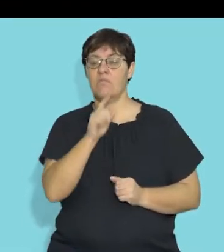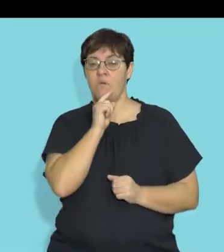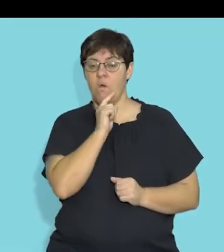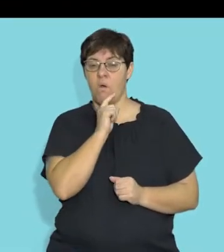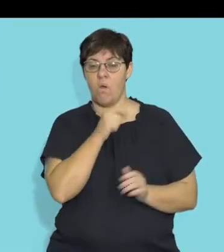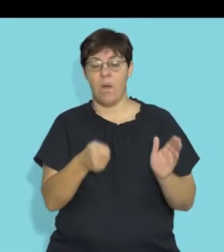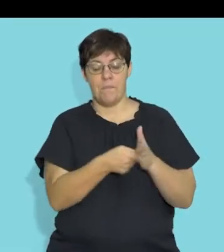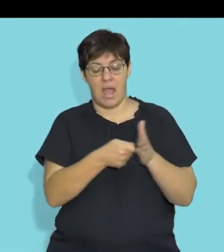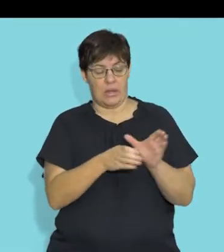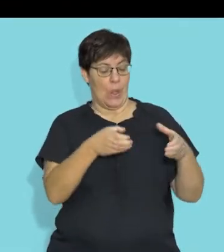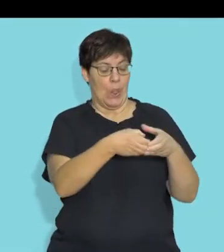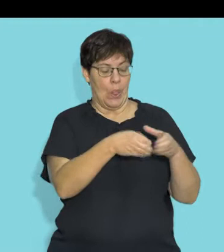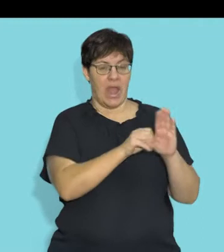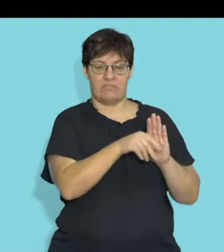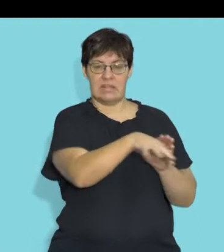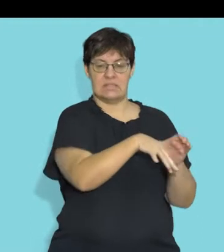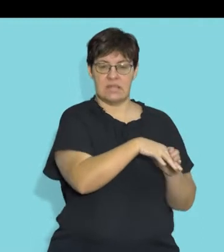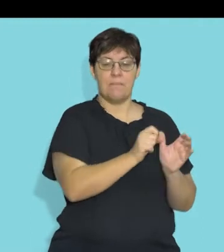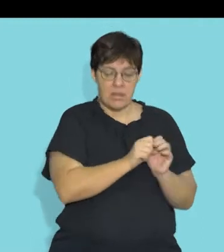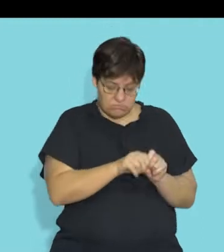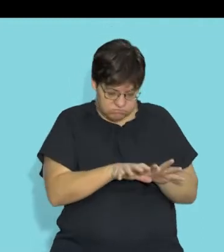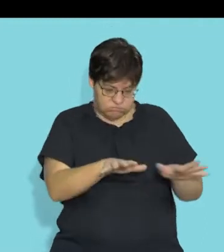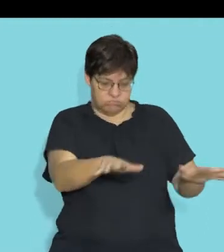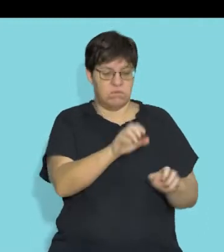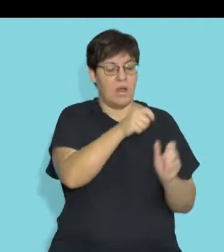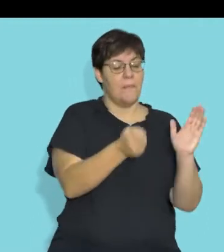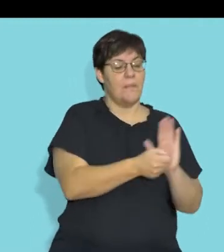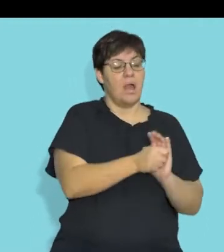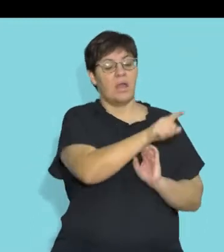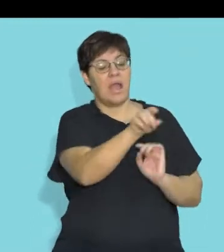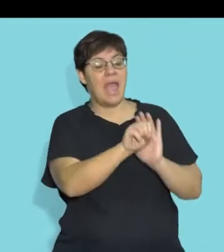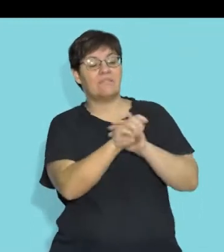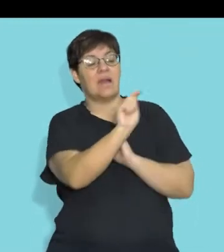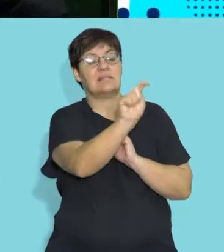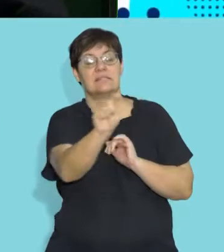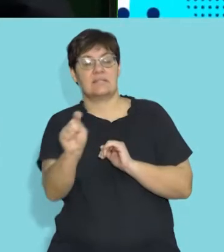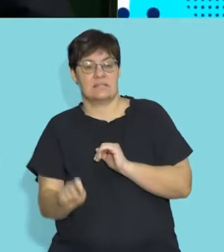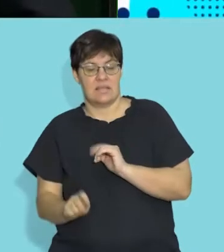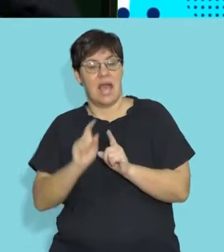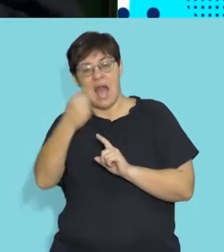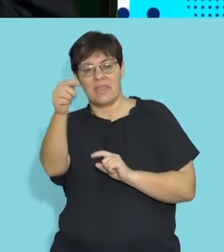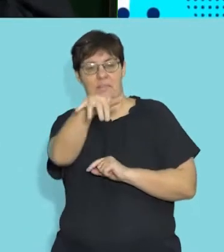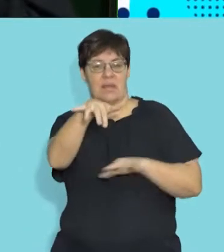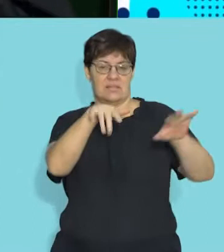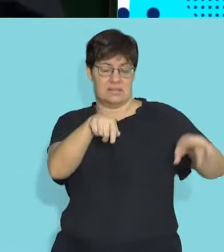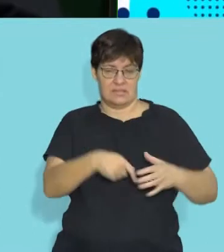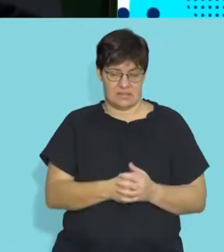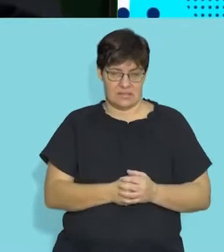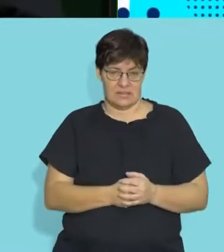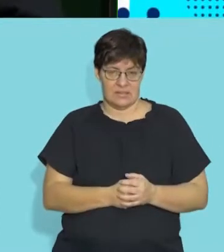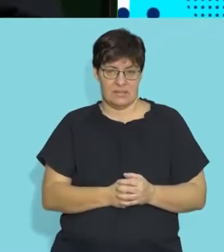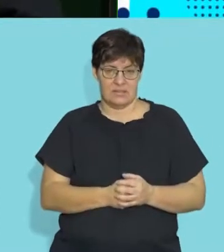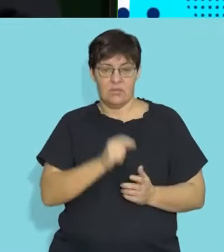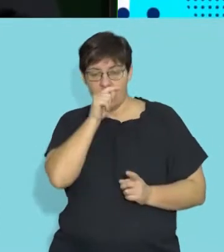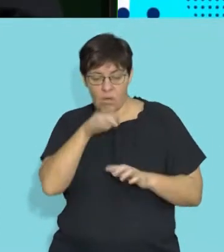Look at where your market, you can extend your market to. In other words, look at the current situation where